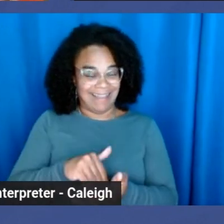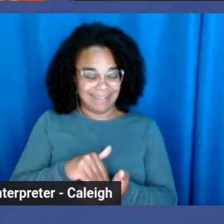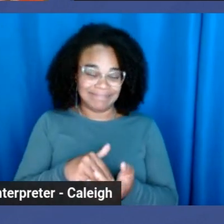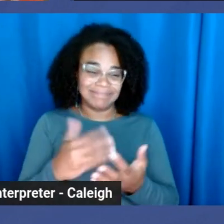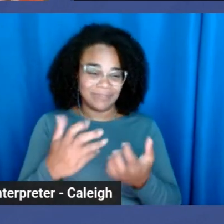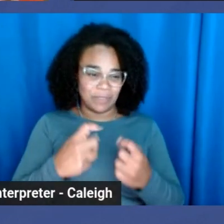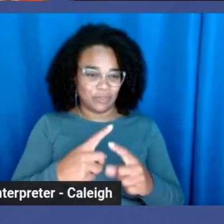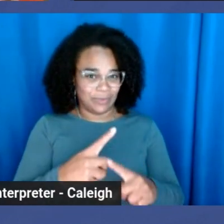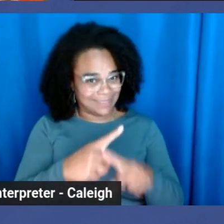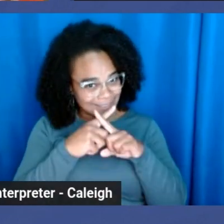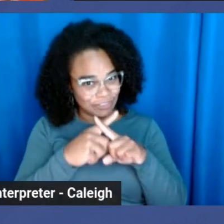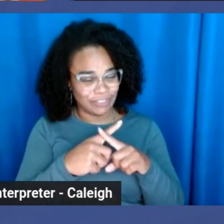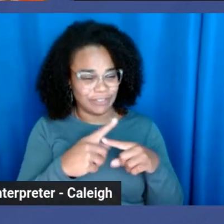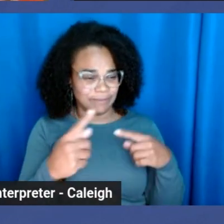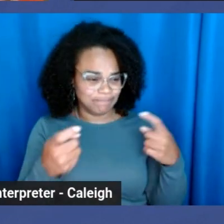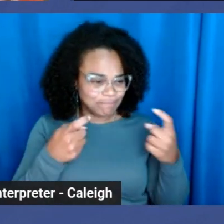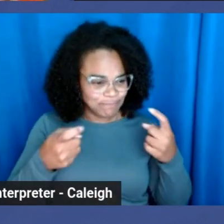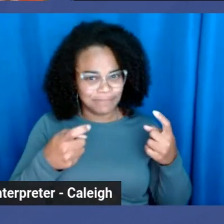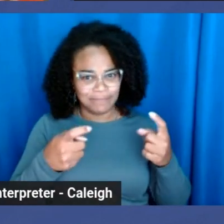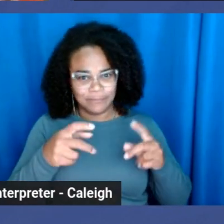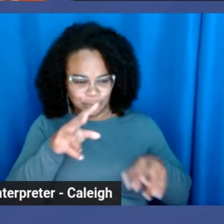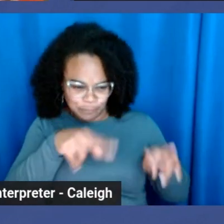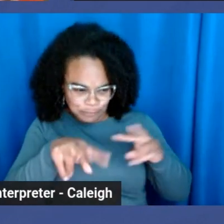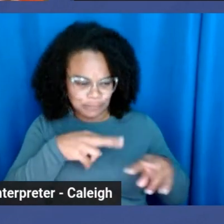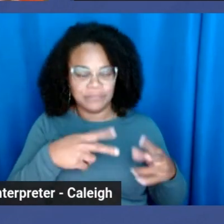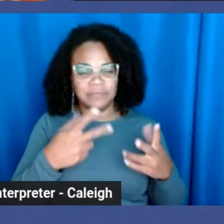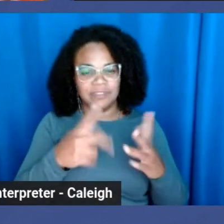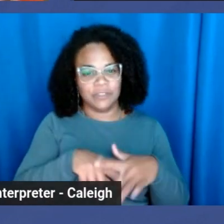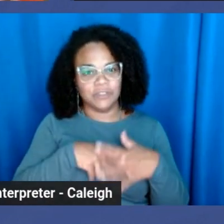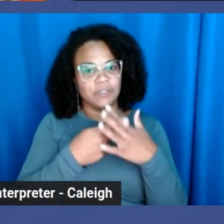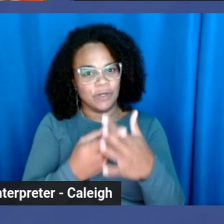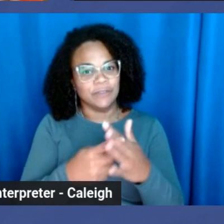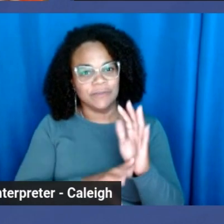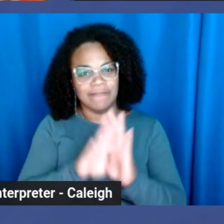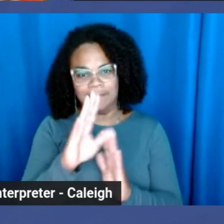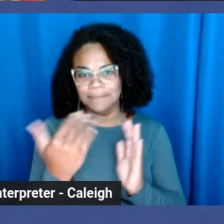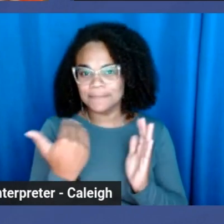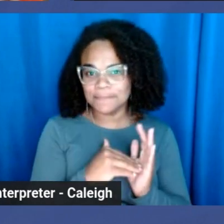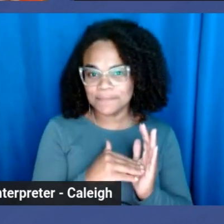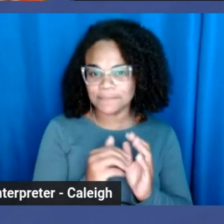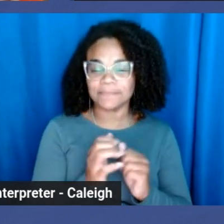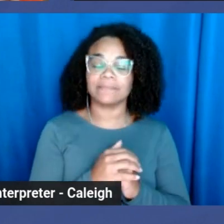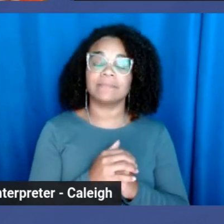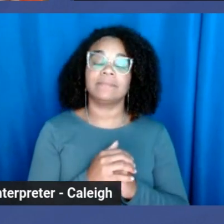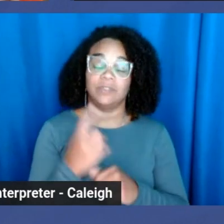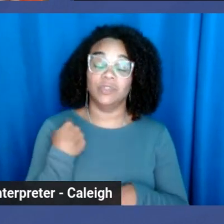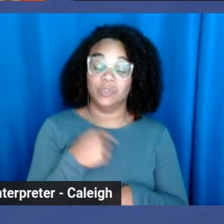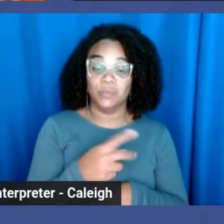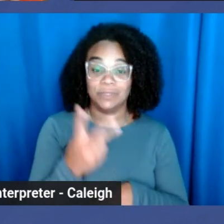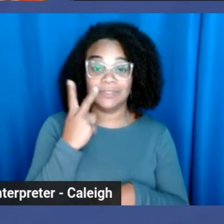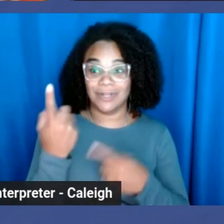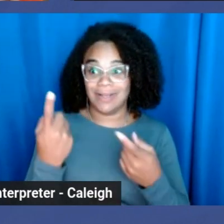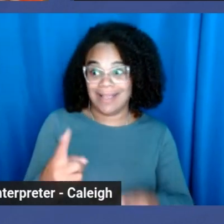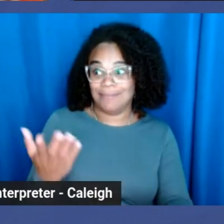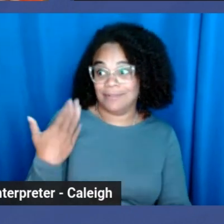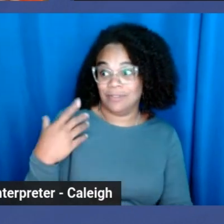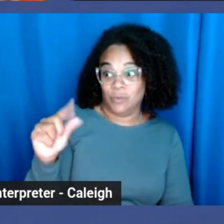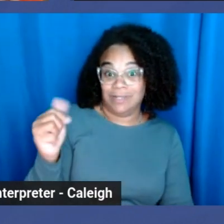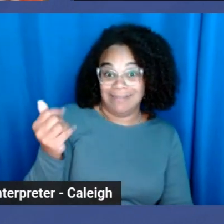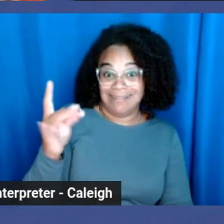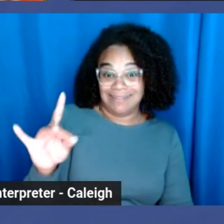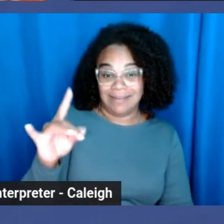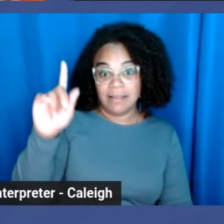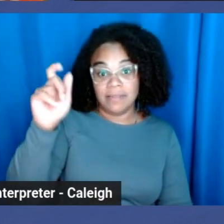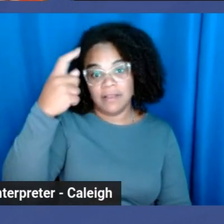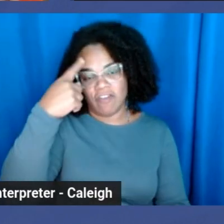and oversee and regulate started to arise again. And as we saw in 2018, the government started